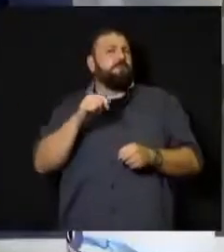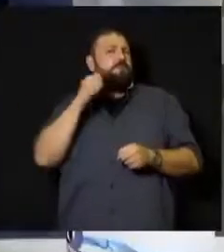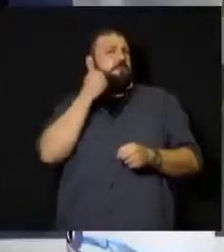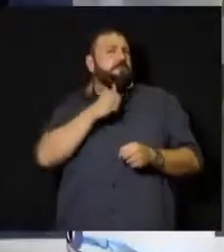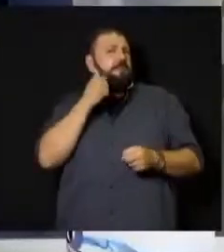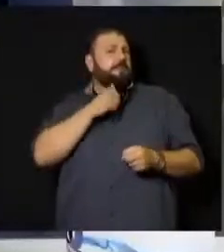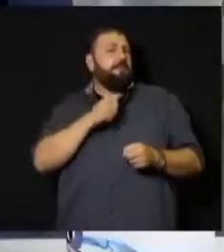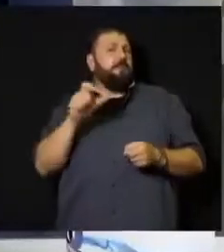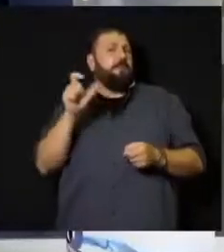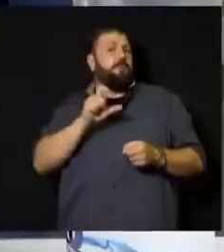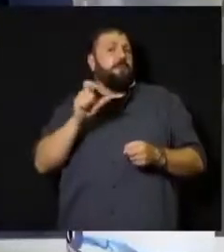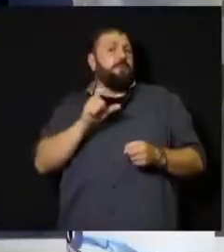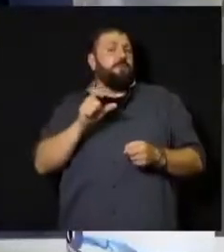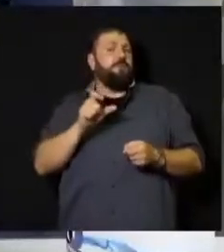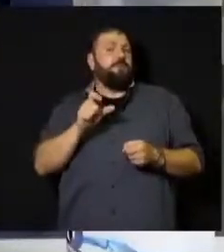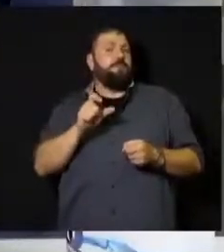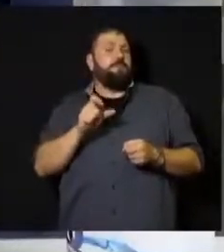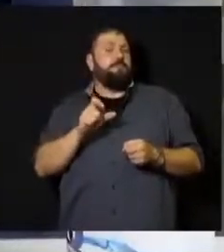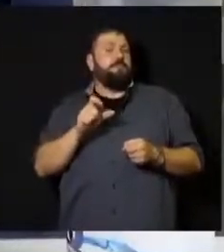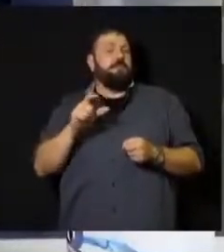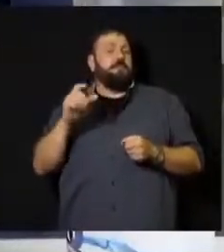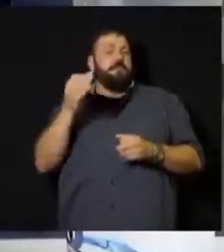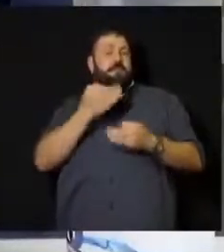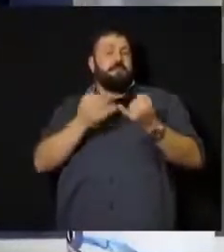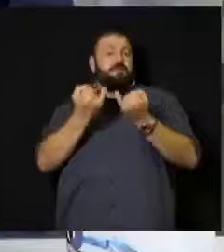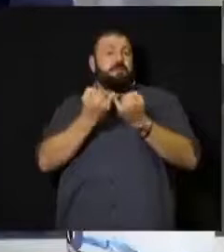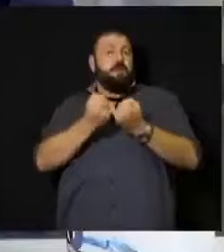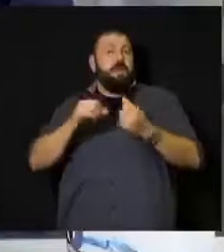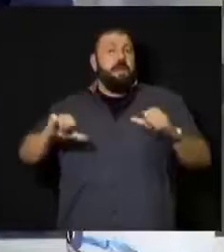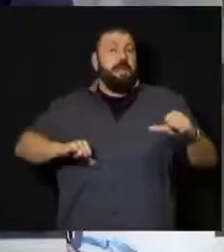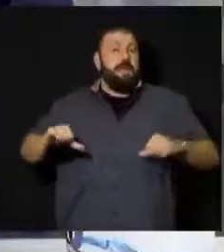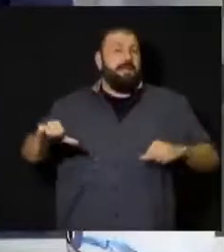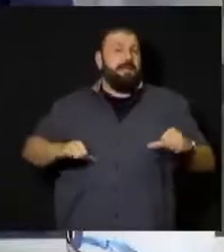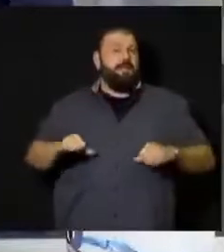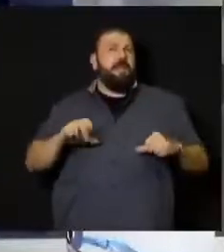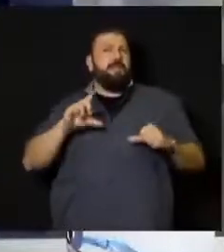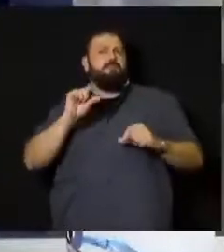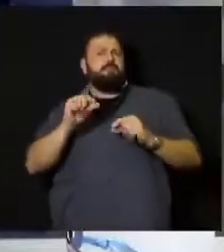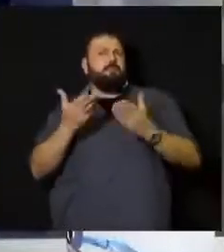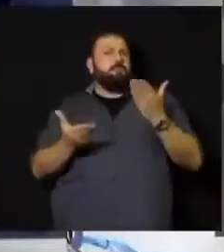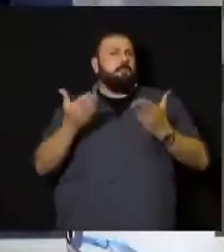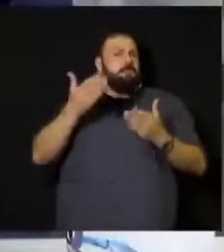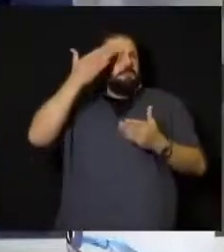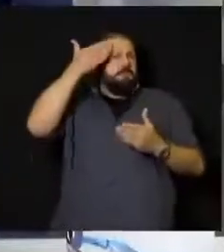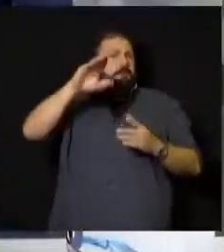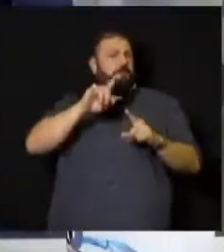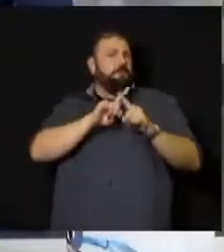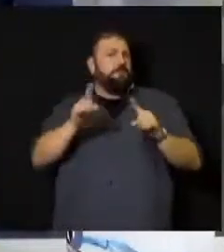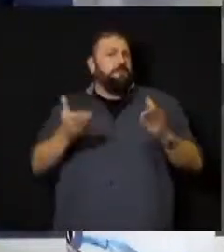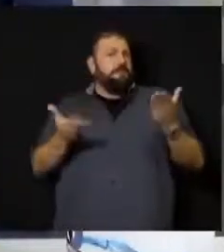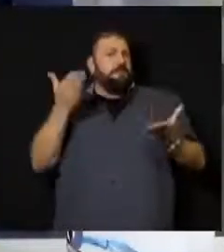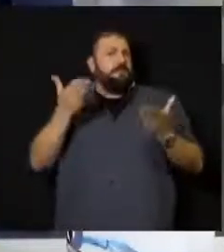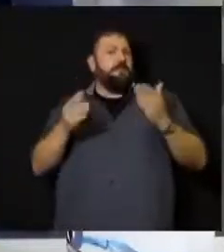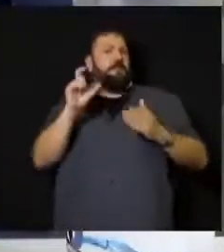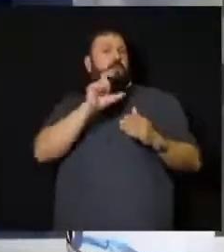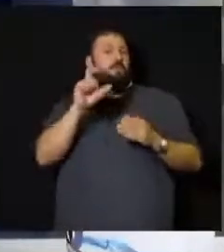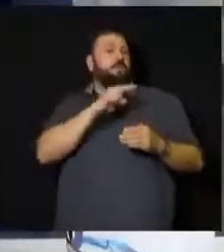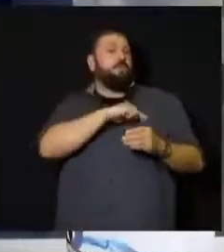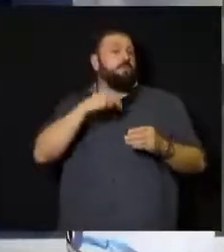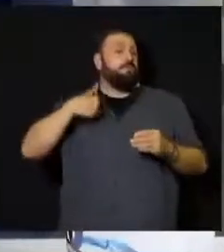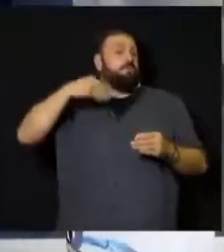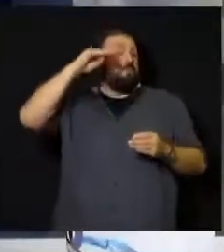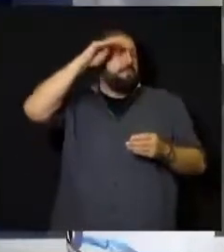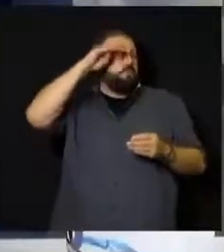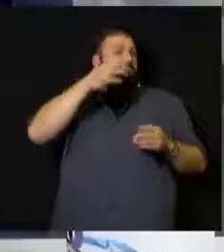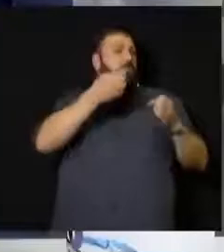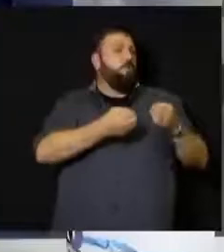confuse. Um, what is it? Uh, uh, Activity with productivity, because sometimes we think that if we're